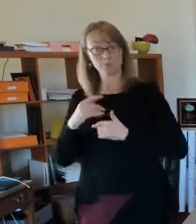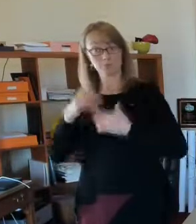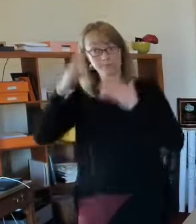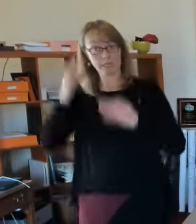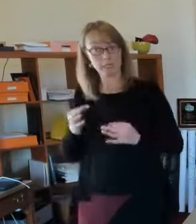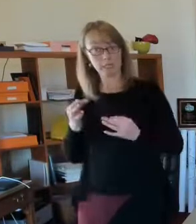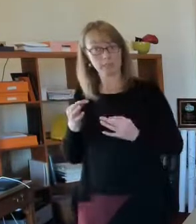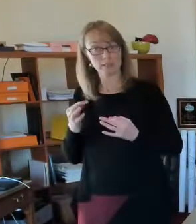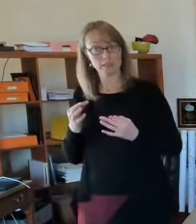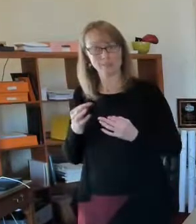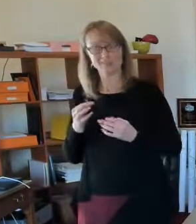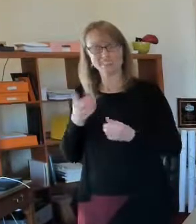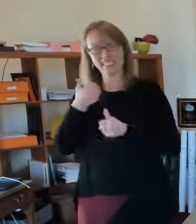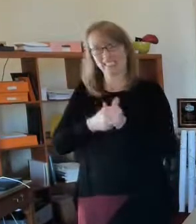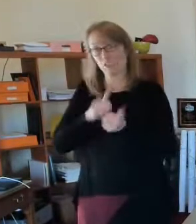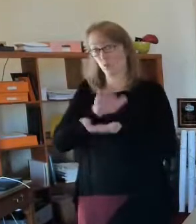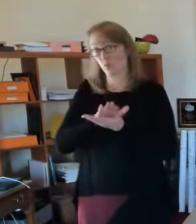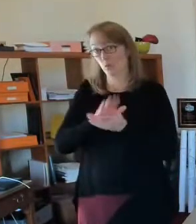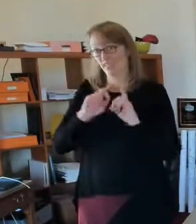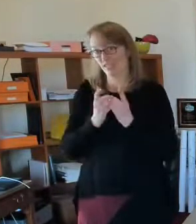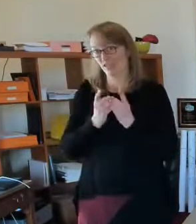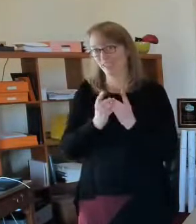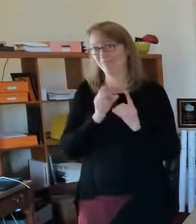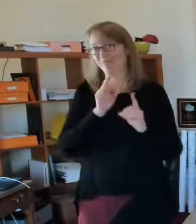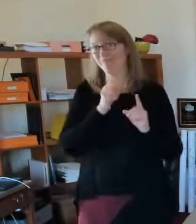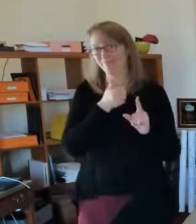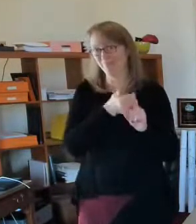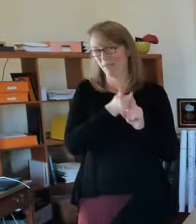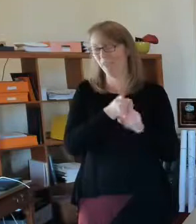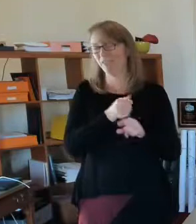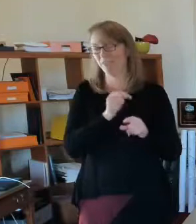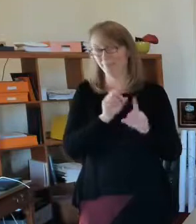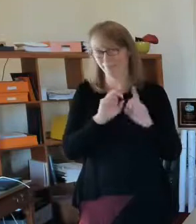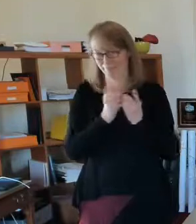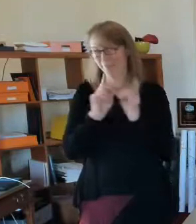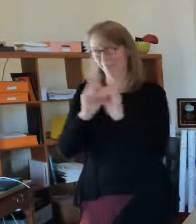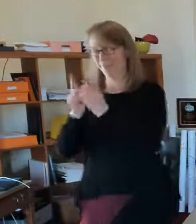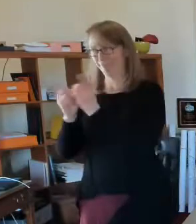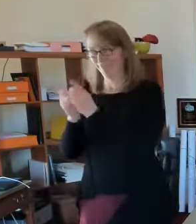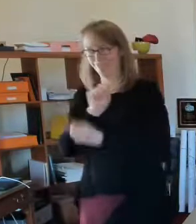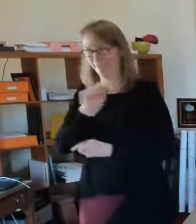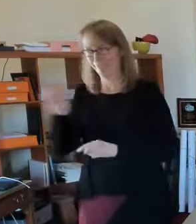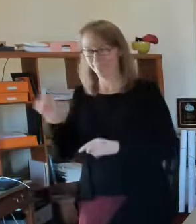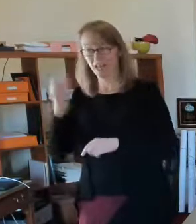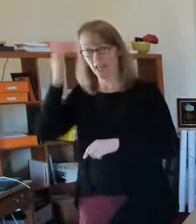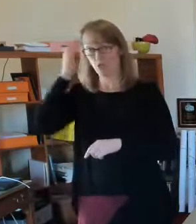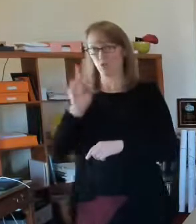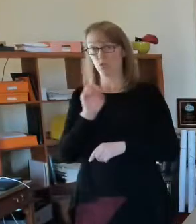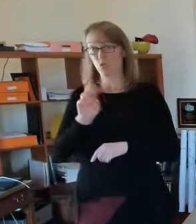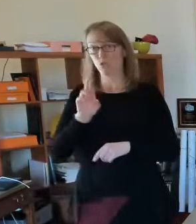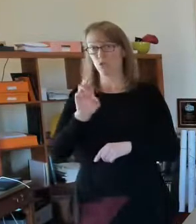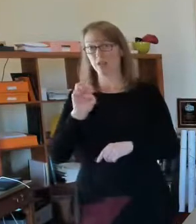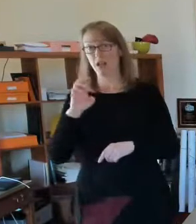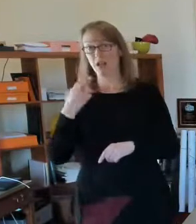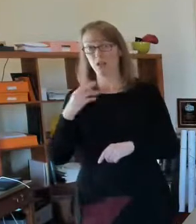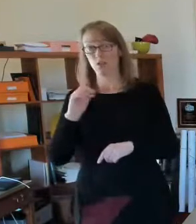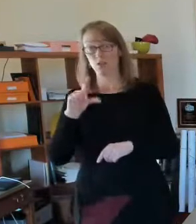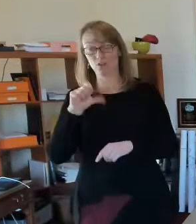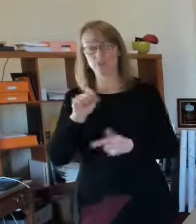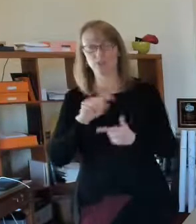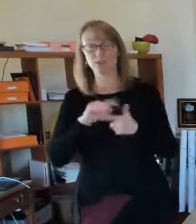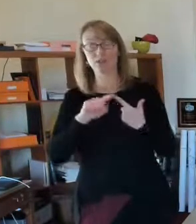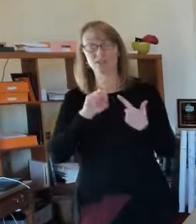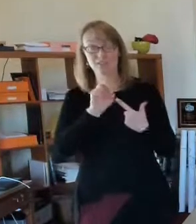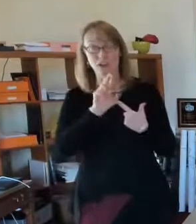with the health department. Dr. Eccles, I know, speaks regularly to Dr. Adams and Will Pinkney, Dr. Pinkney, who's